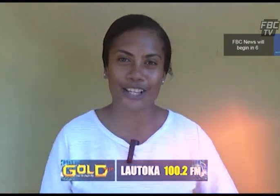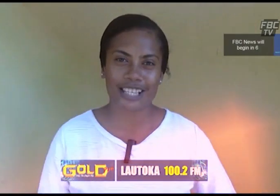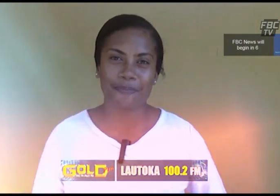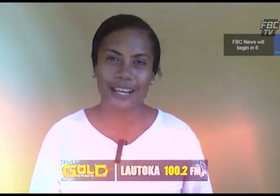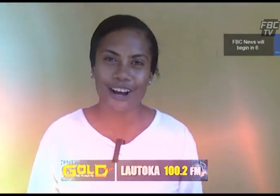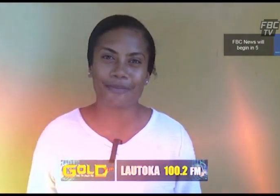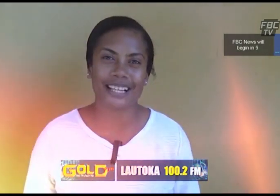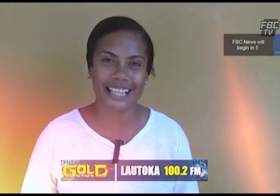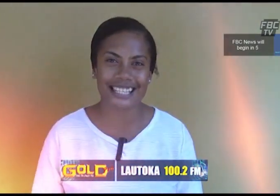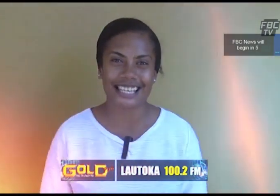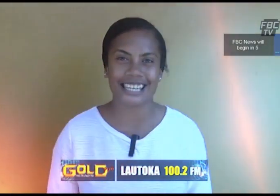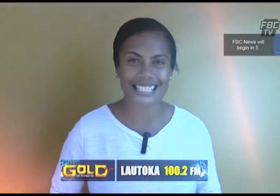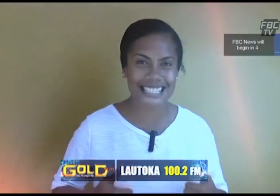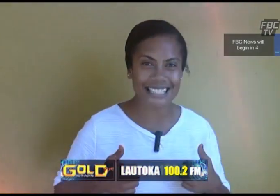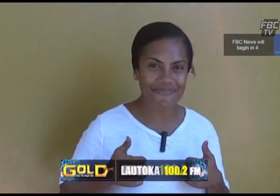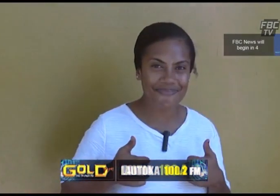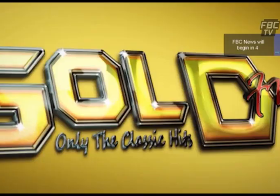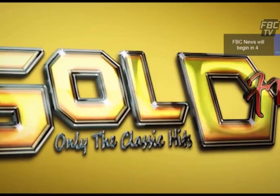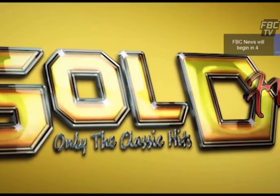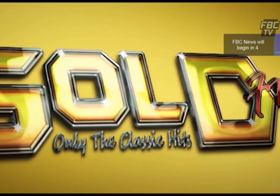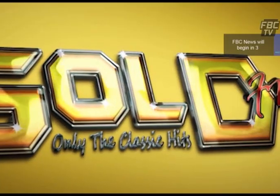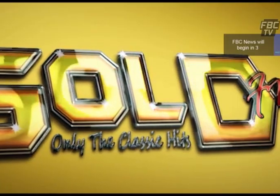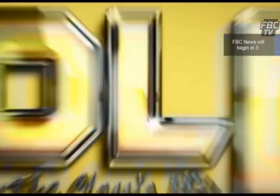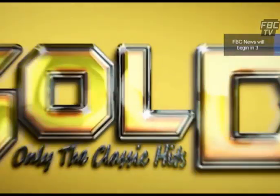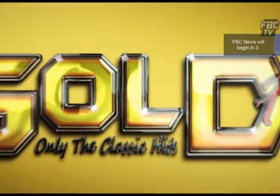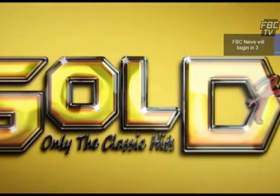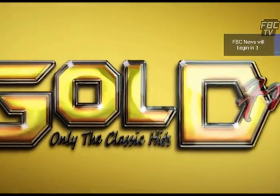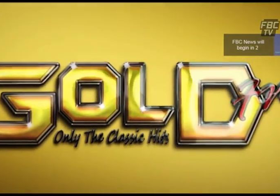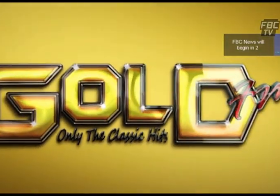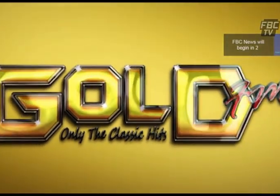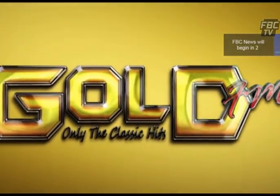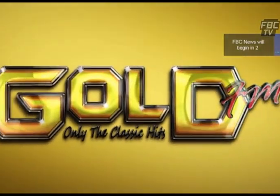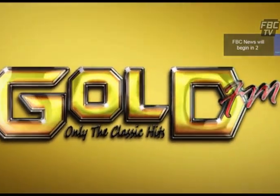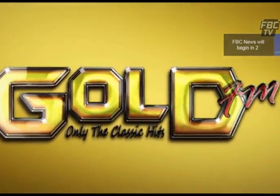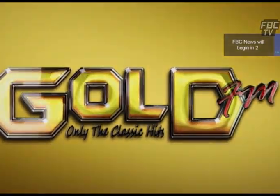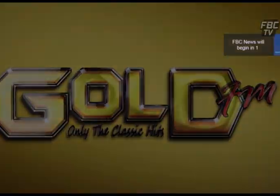FM because they play all my classic hits. Gold FM, only the classic hits.